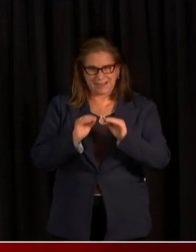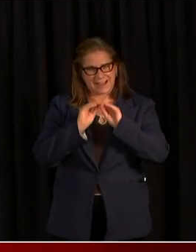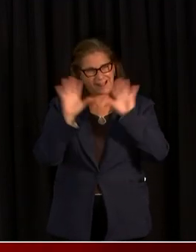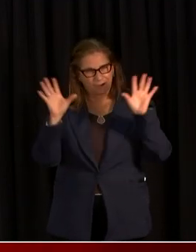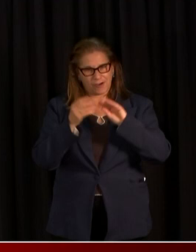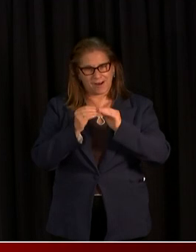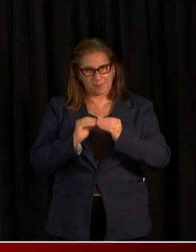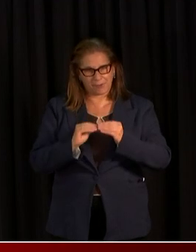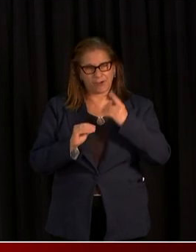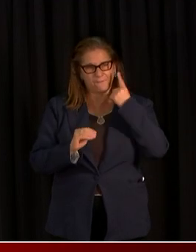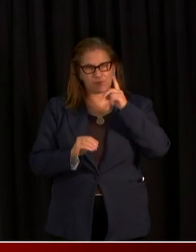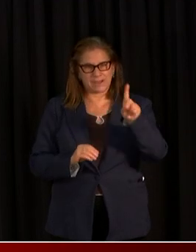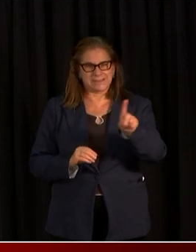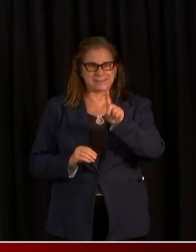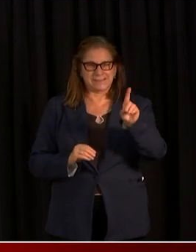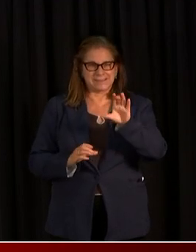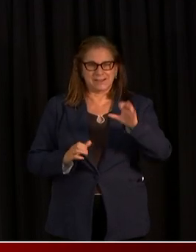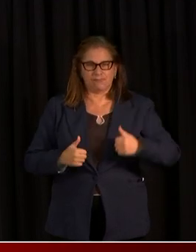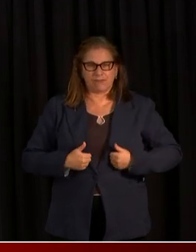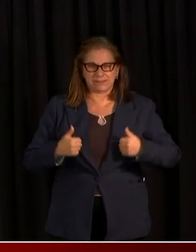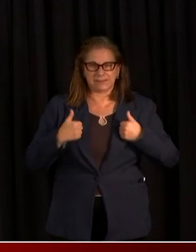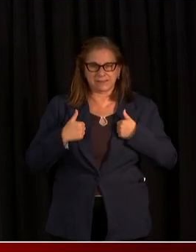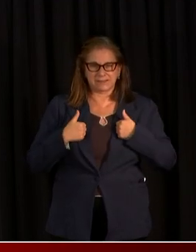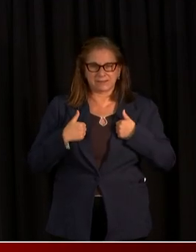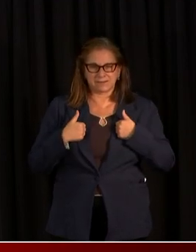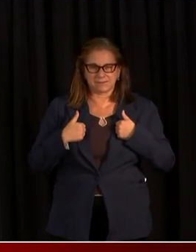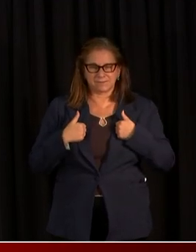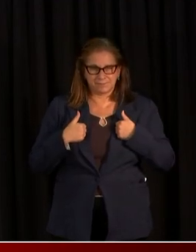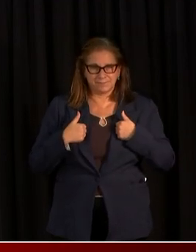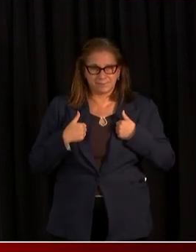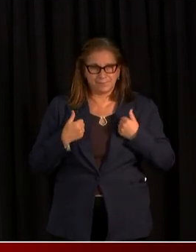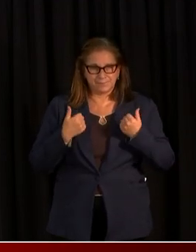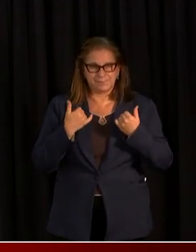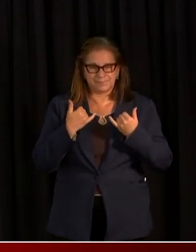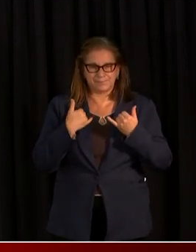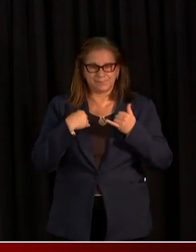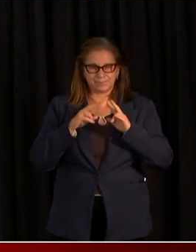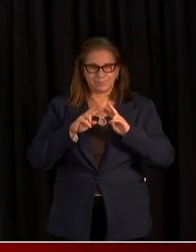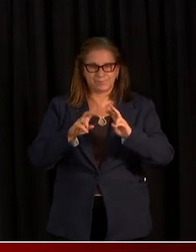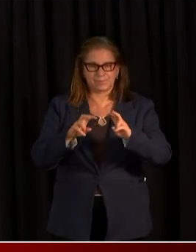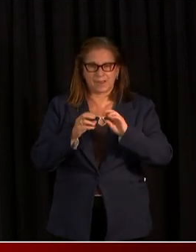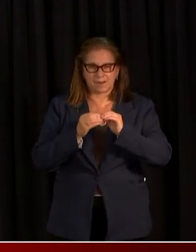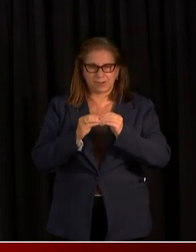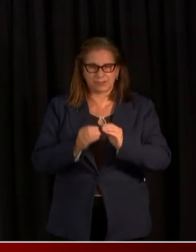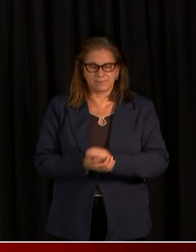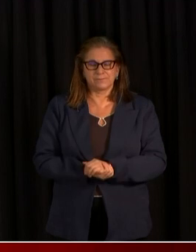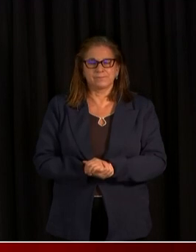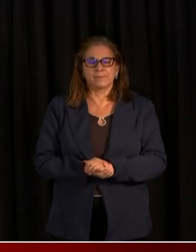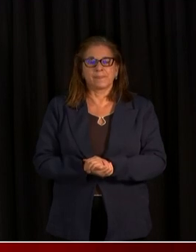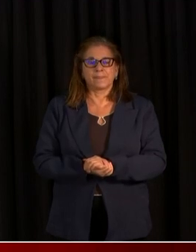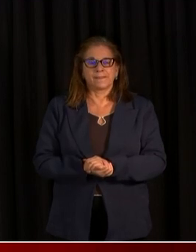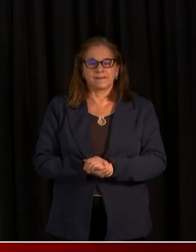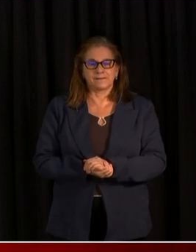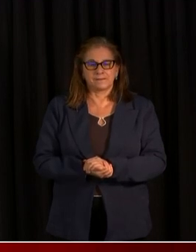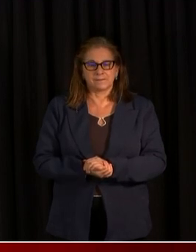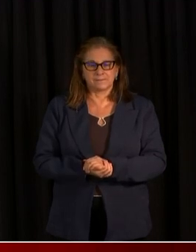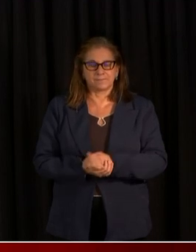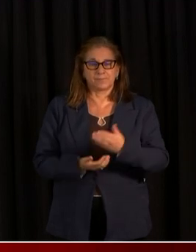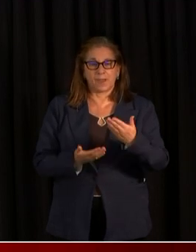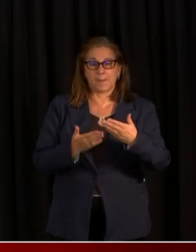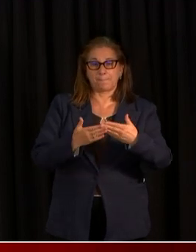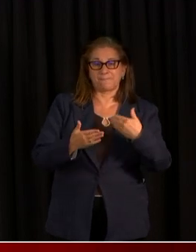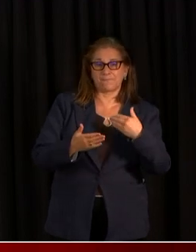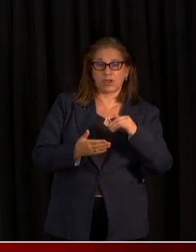residents. And we're starting to see some trends there where before July 1, 16% of